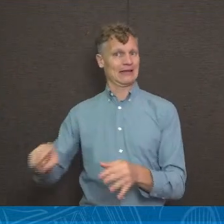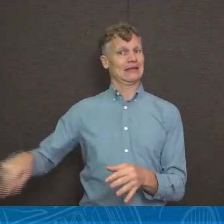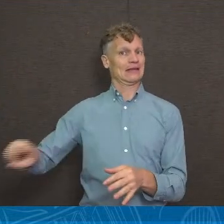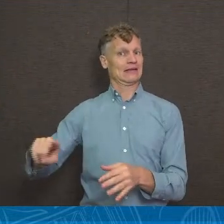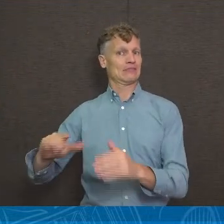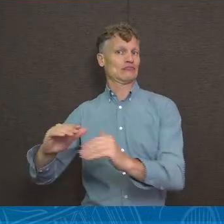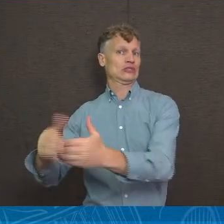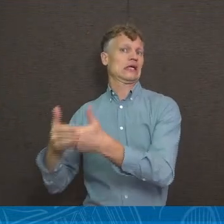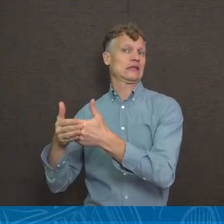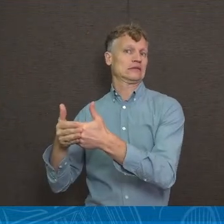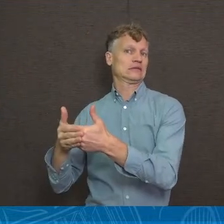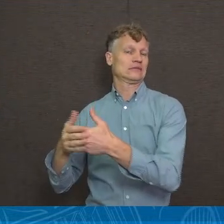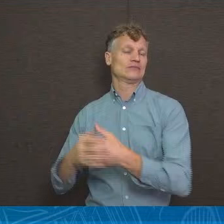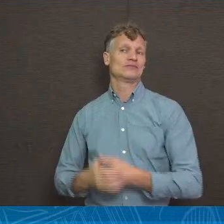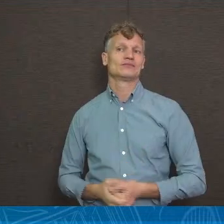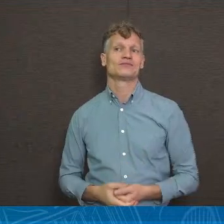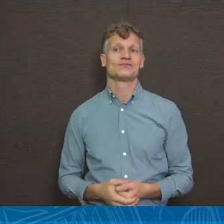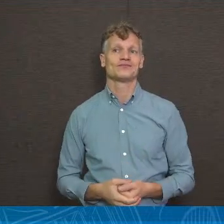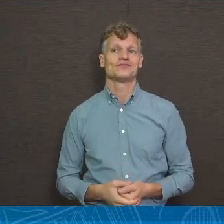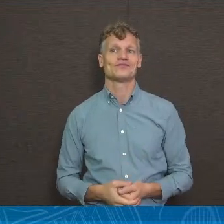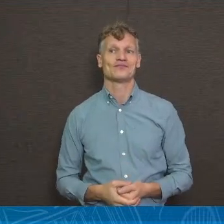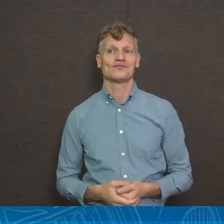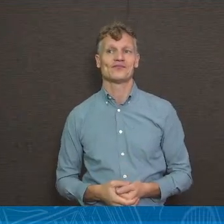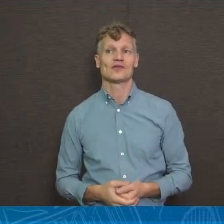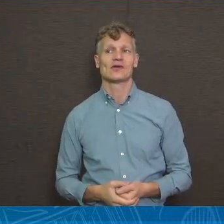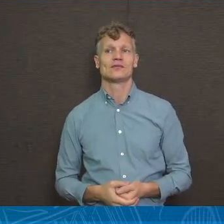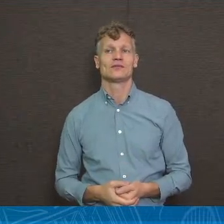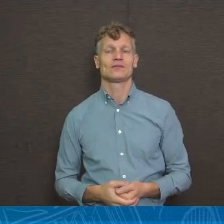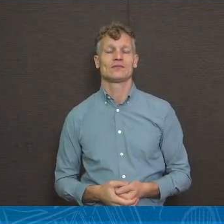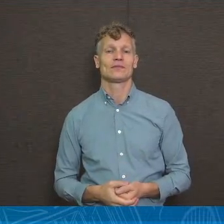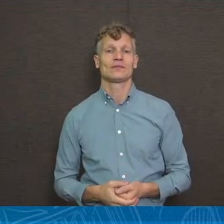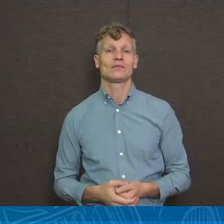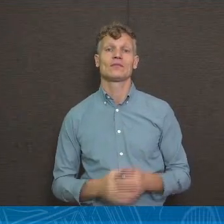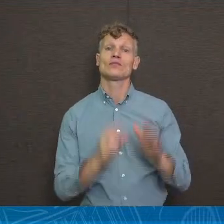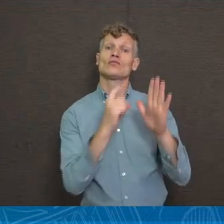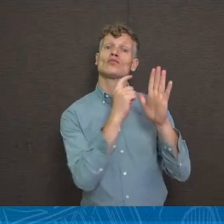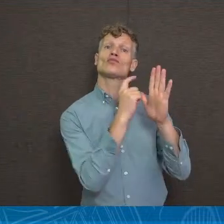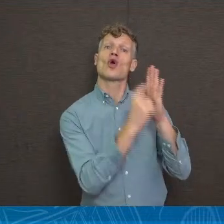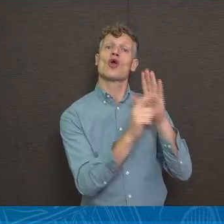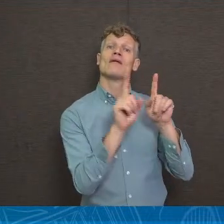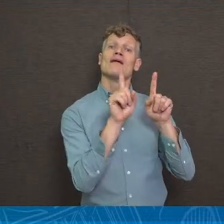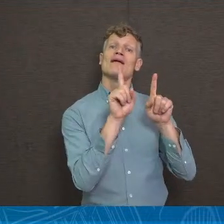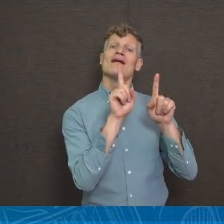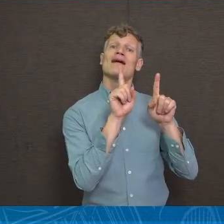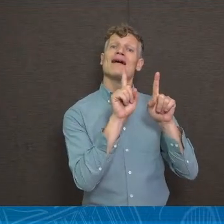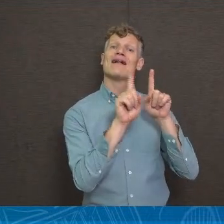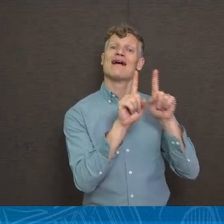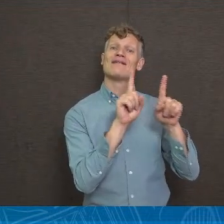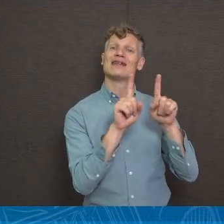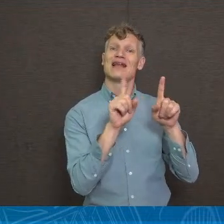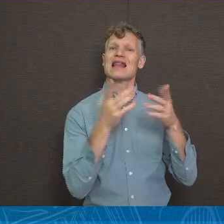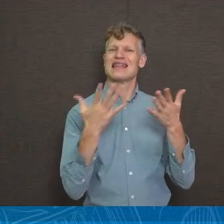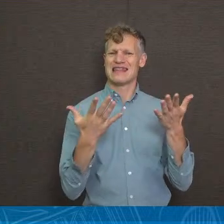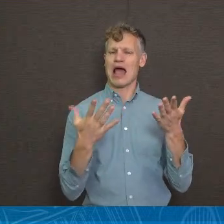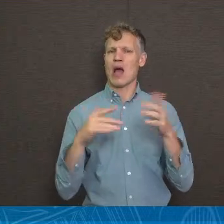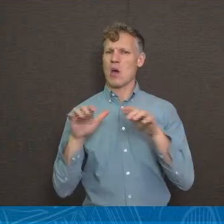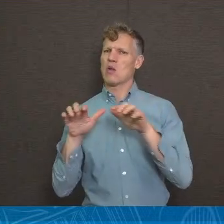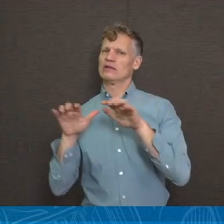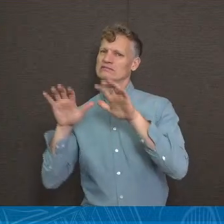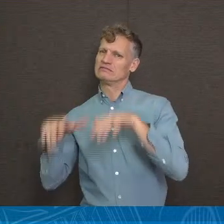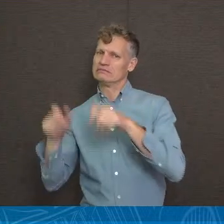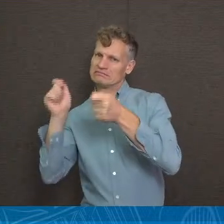The general comment is in its development stage, and we're hoping to